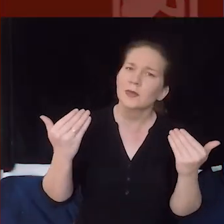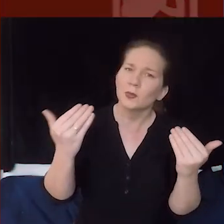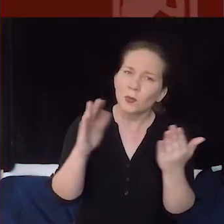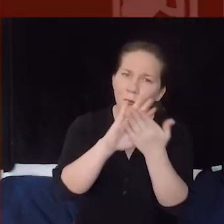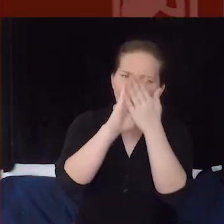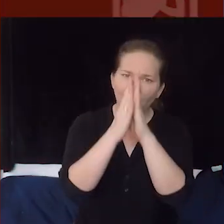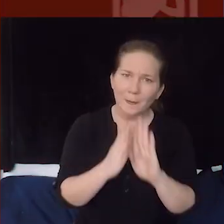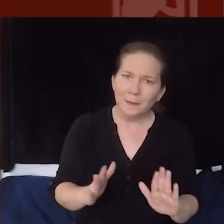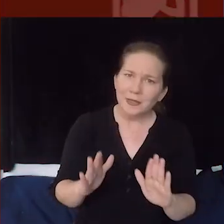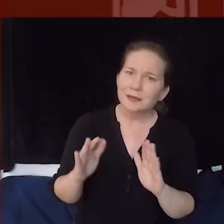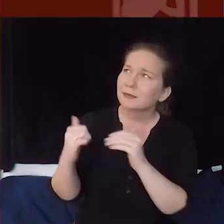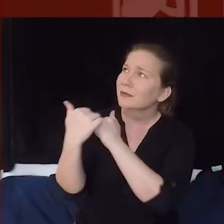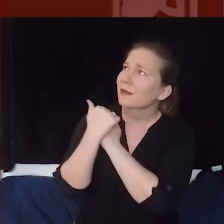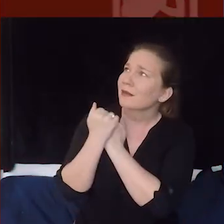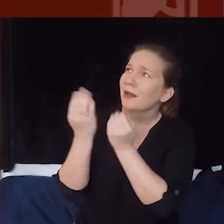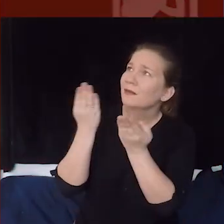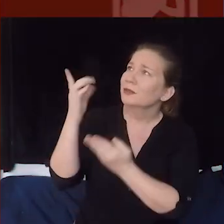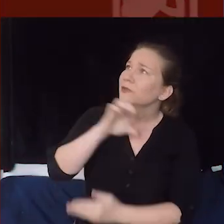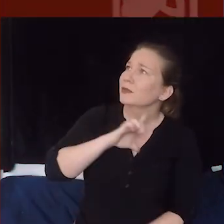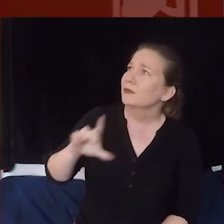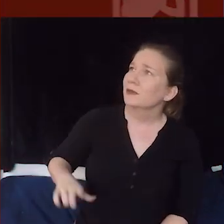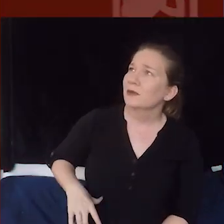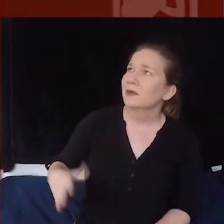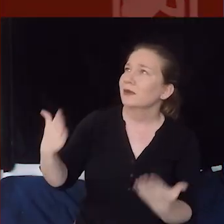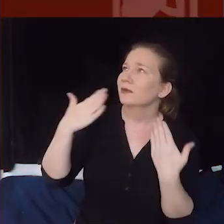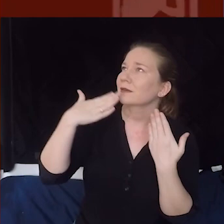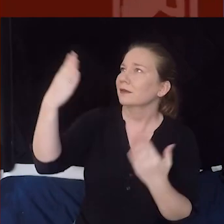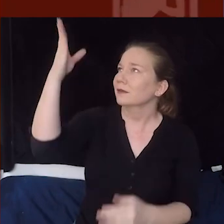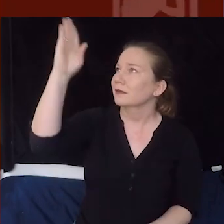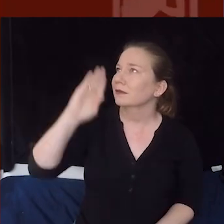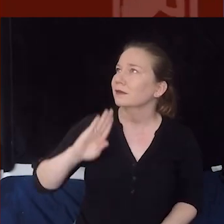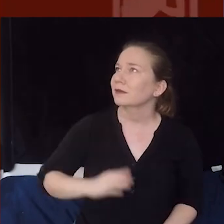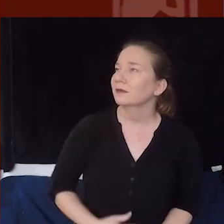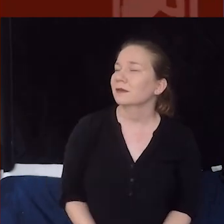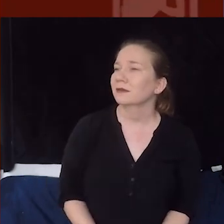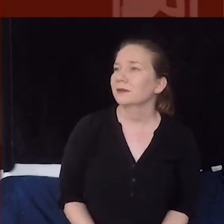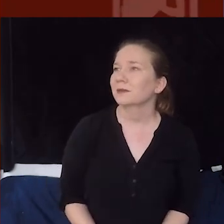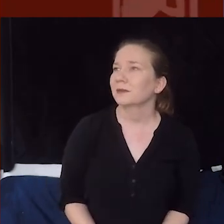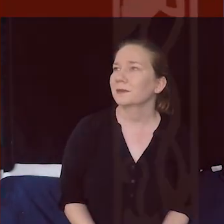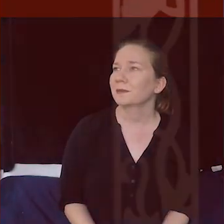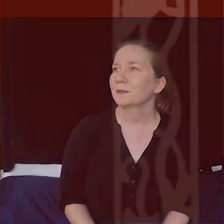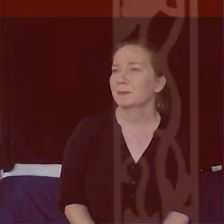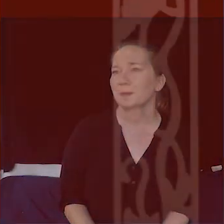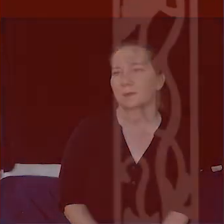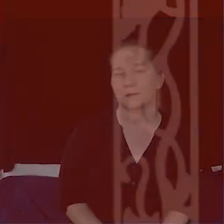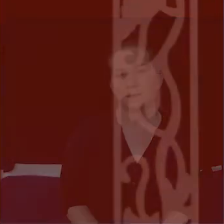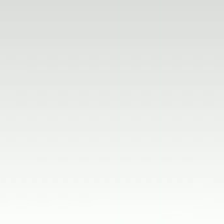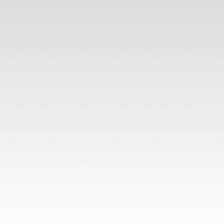Go in peace to love and serve the Lord. Thanks be to God.